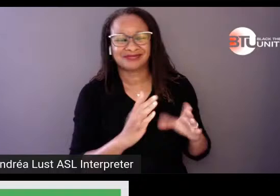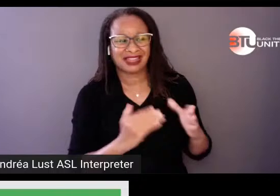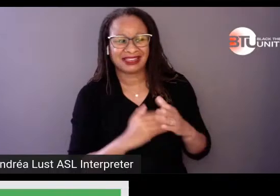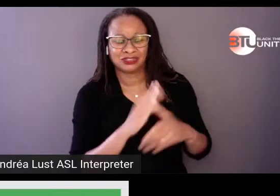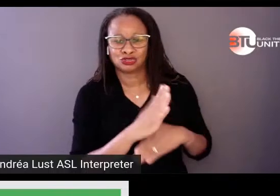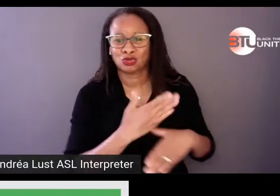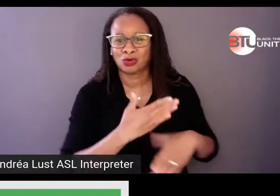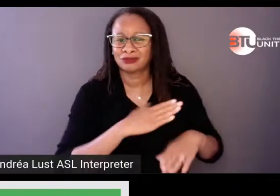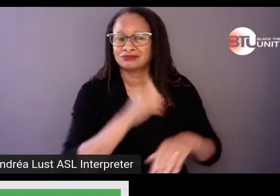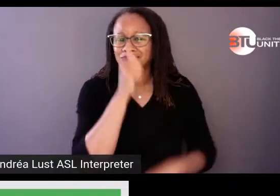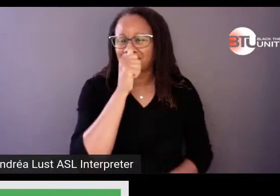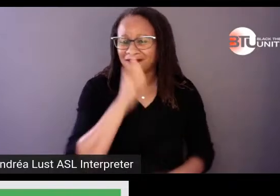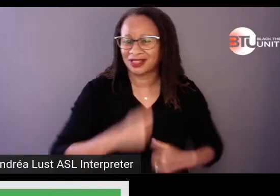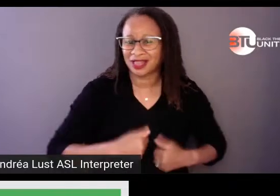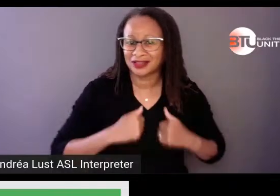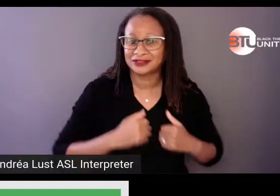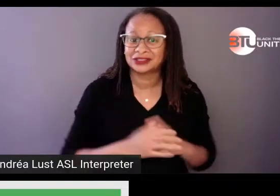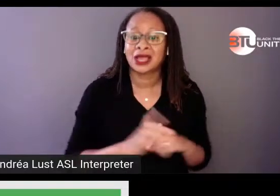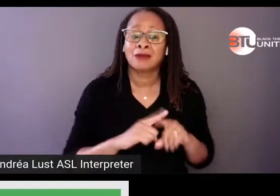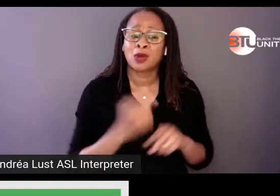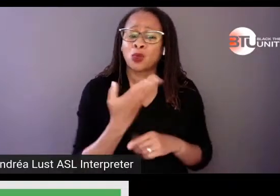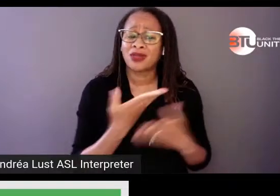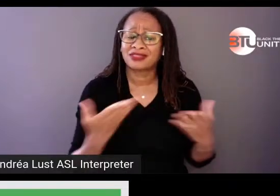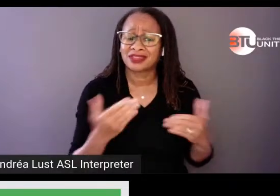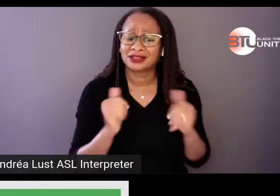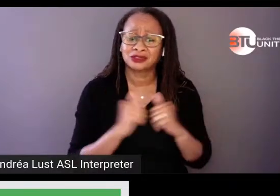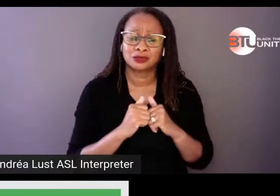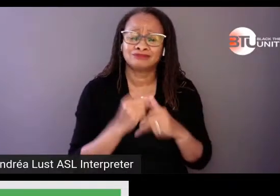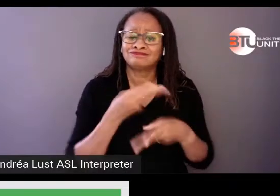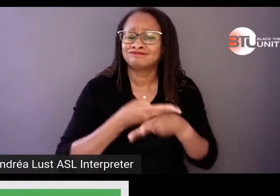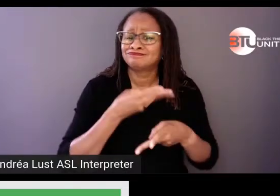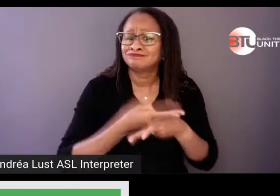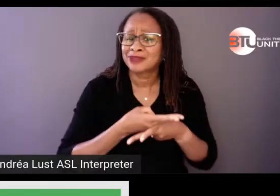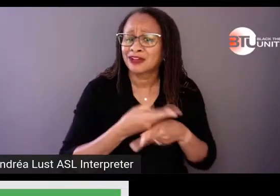do want to say one thing to look out for before I go on to